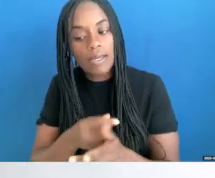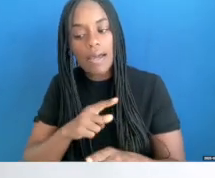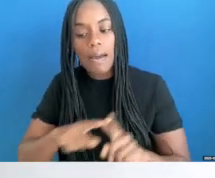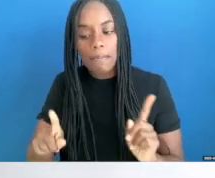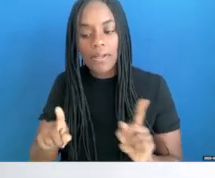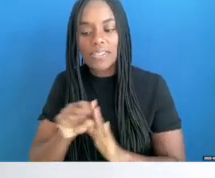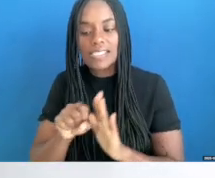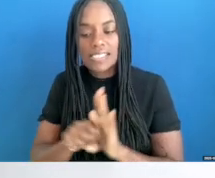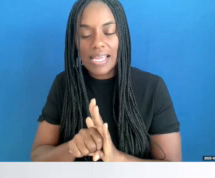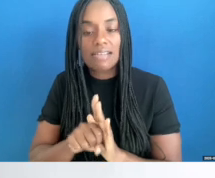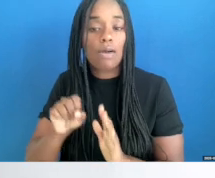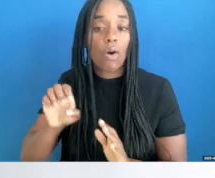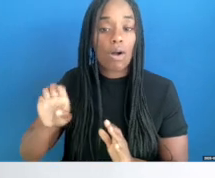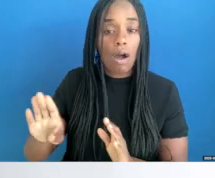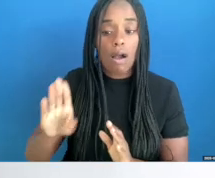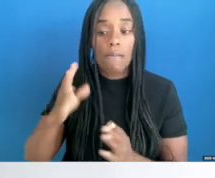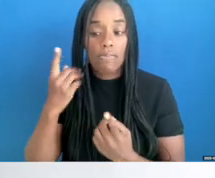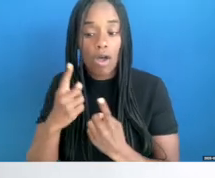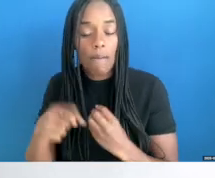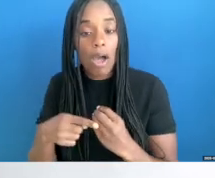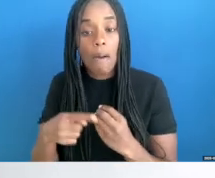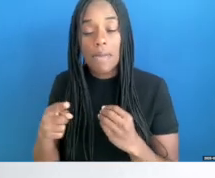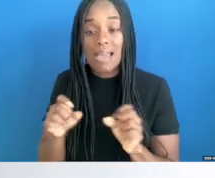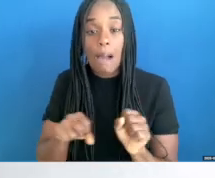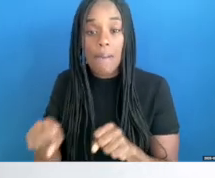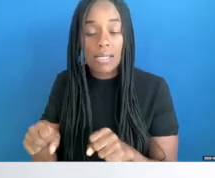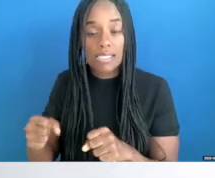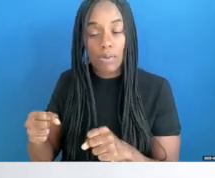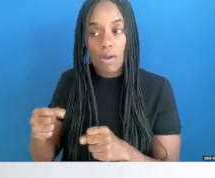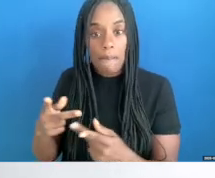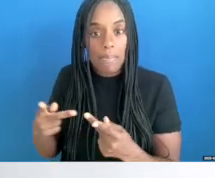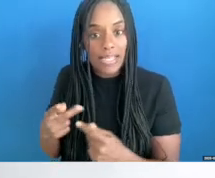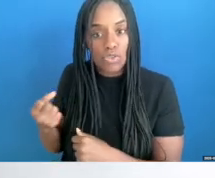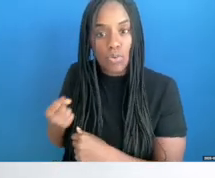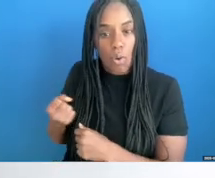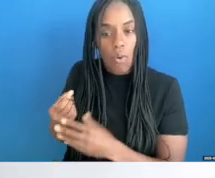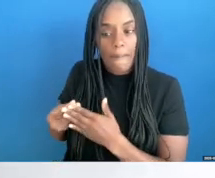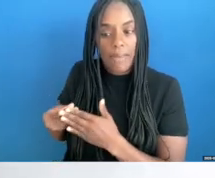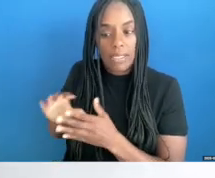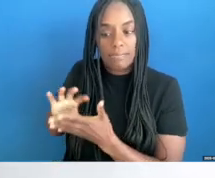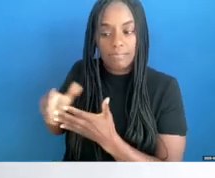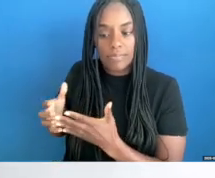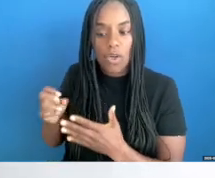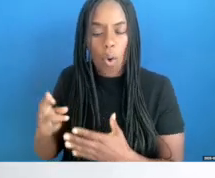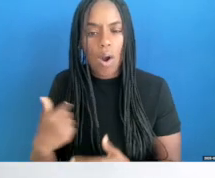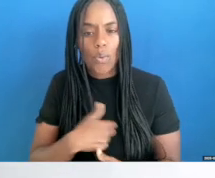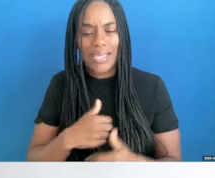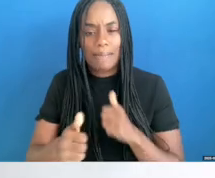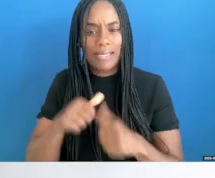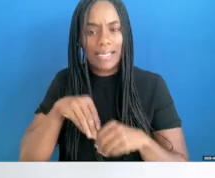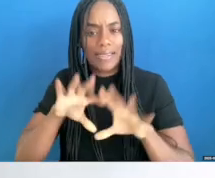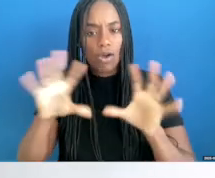looking at a possible set-aside for tribes specifically, or are we competing in the overall budget? And